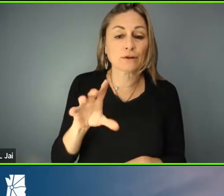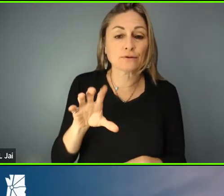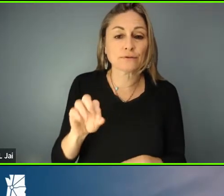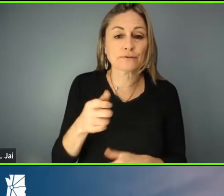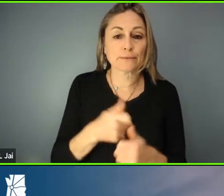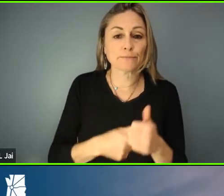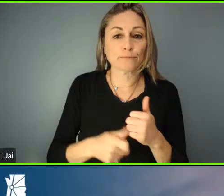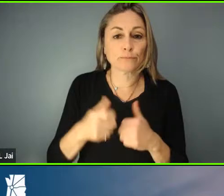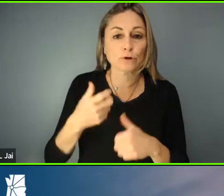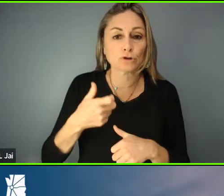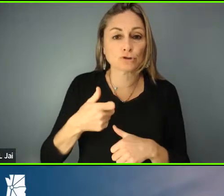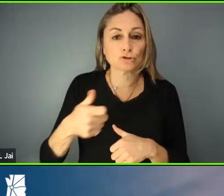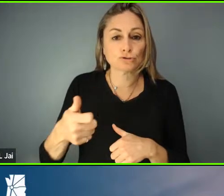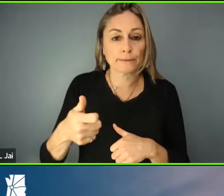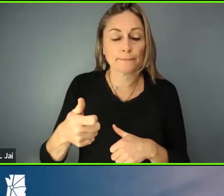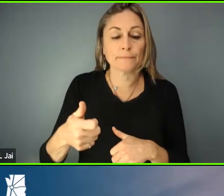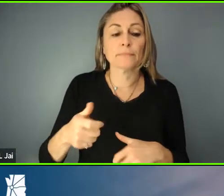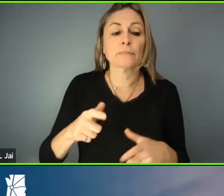trip to